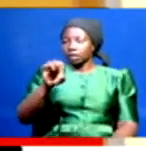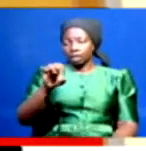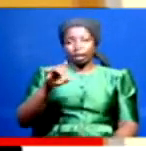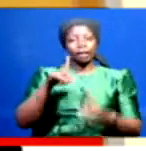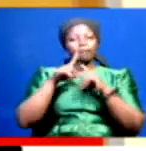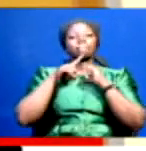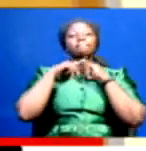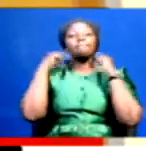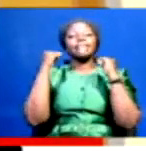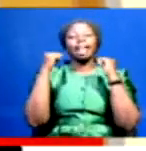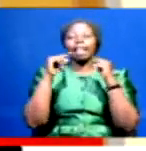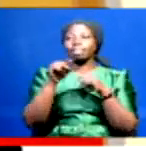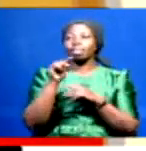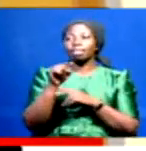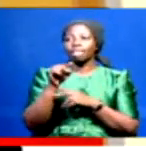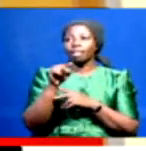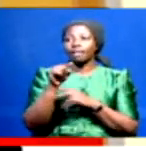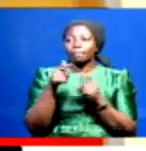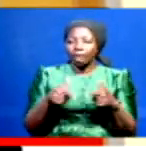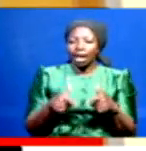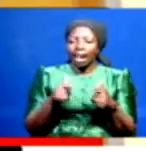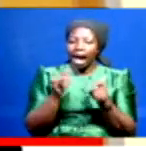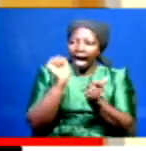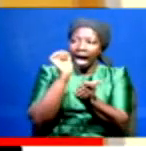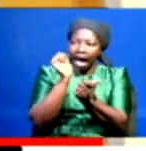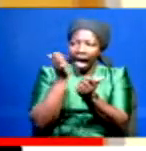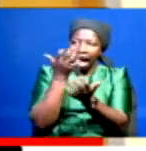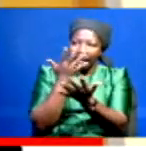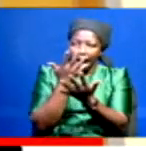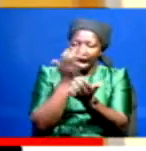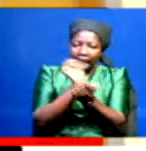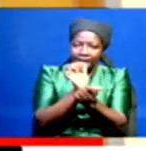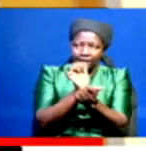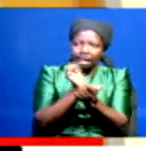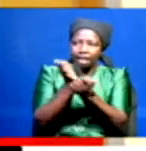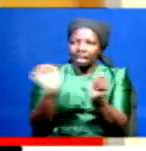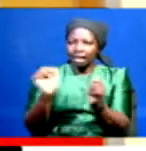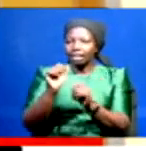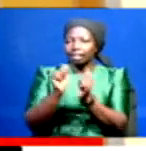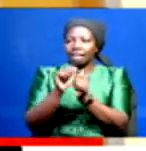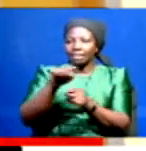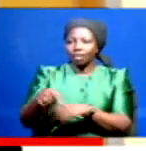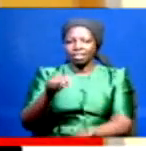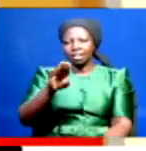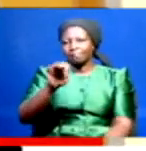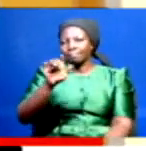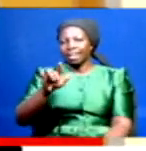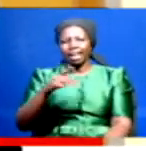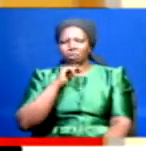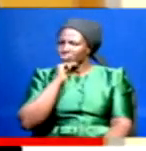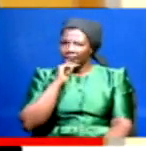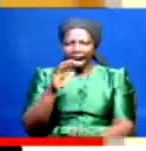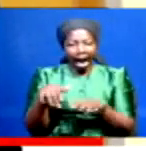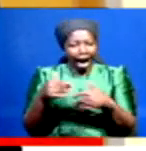actually was arrested and released on a 10,000 bail. How? With all this, and I suspect he's even still